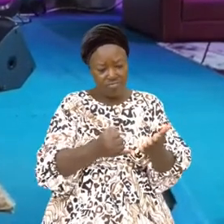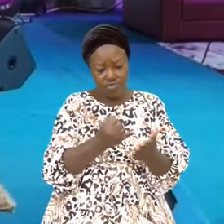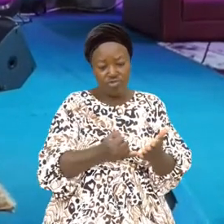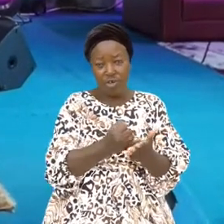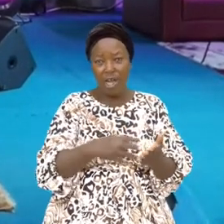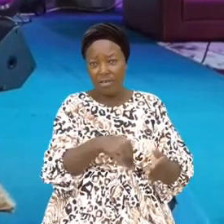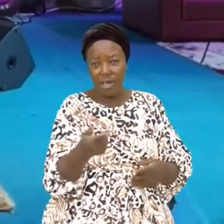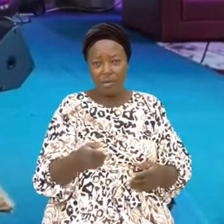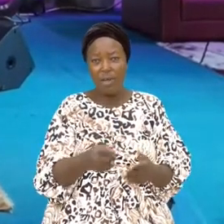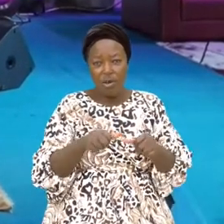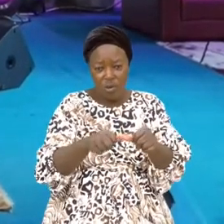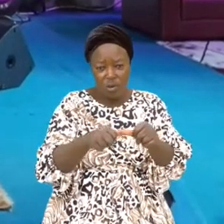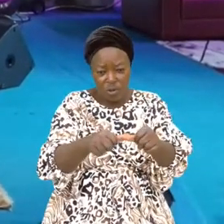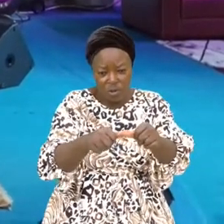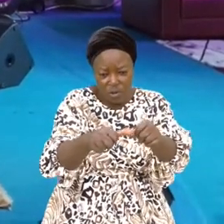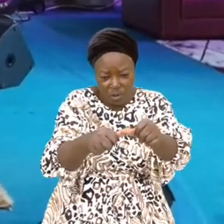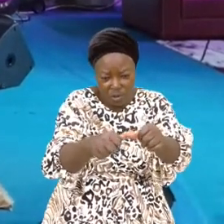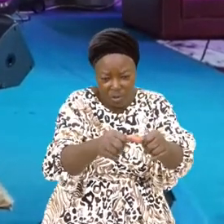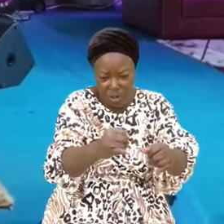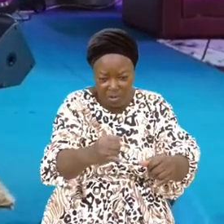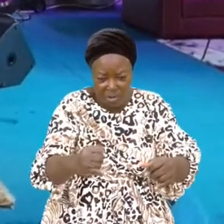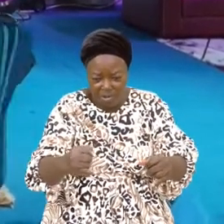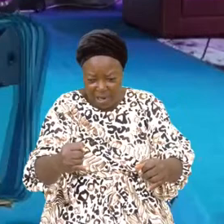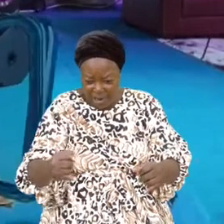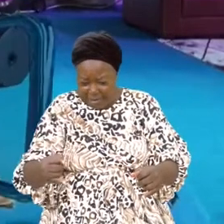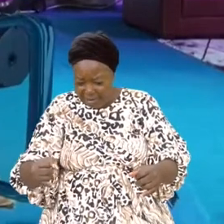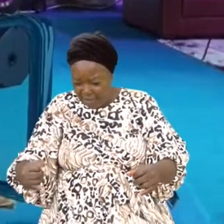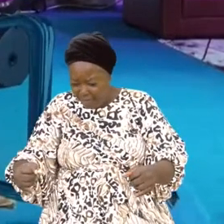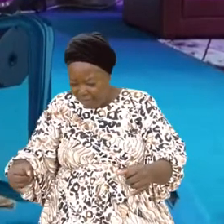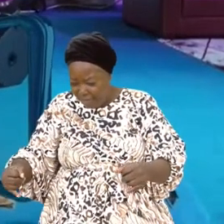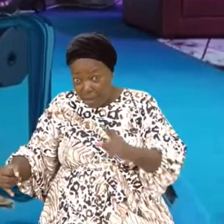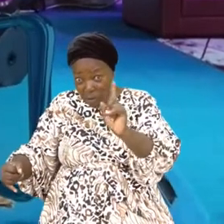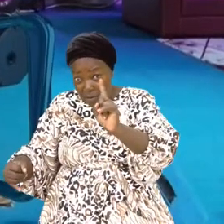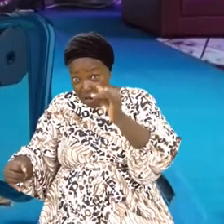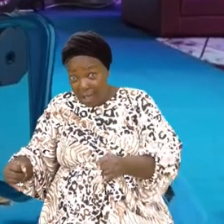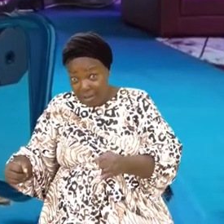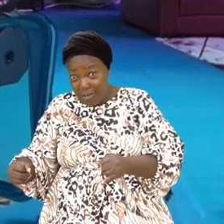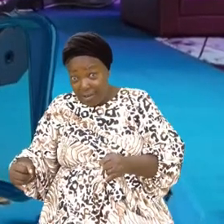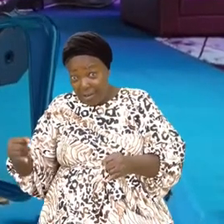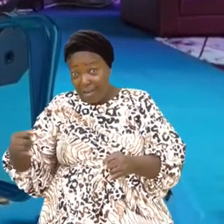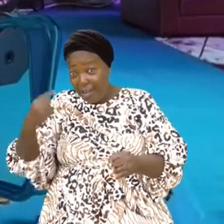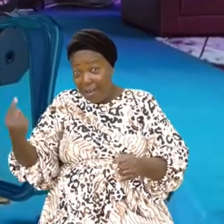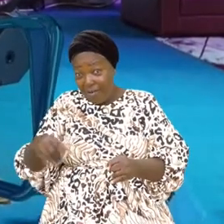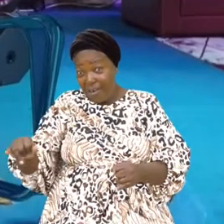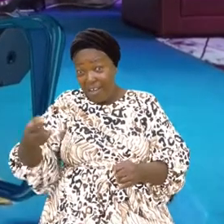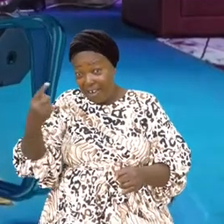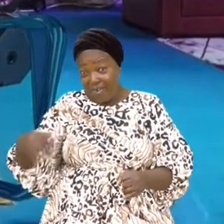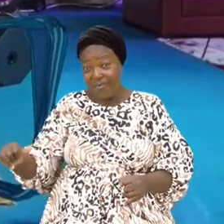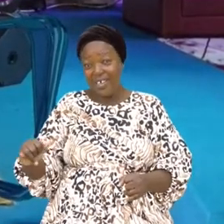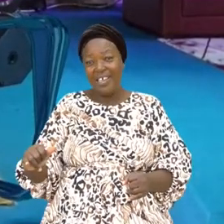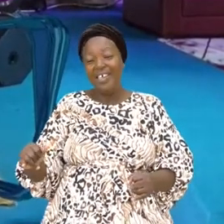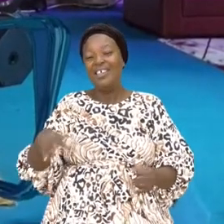on drawing, keep on drawing, keep on drawing forever, forever, forever. Which one is longer? Forever.